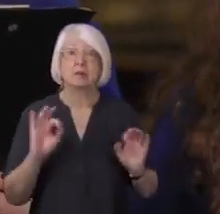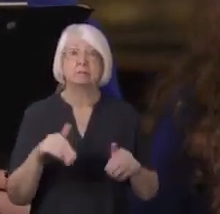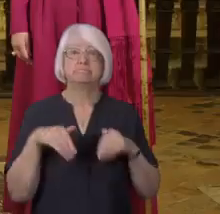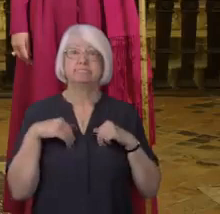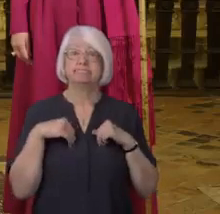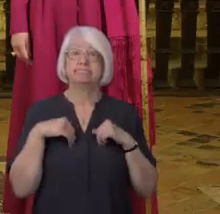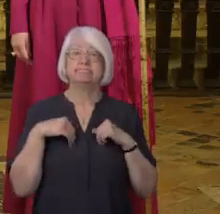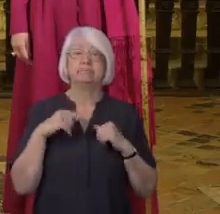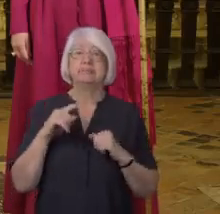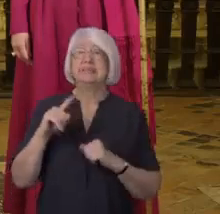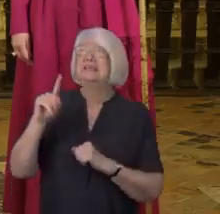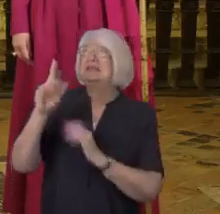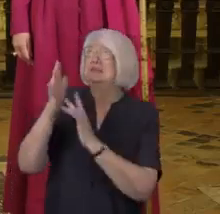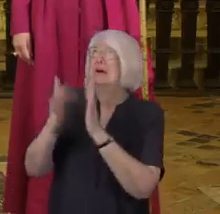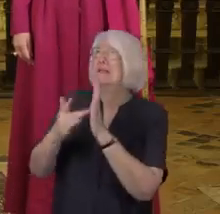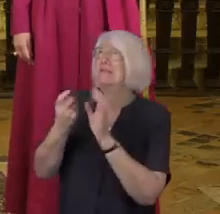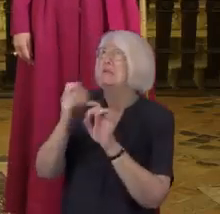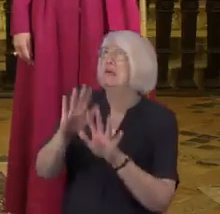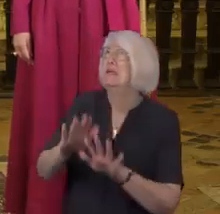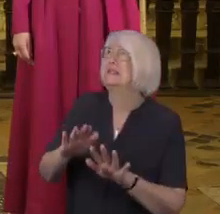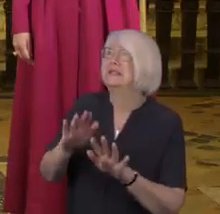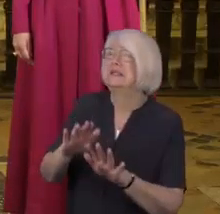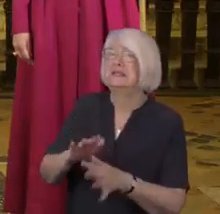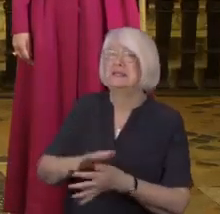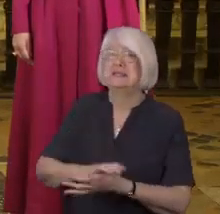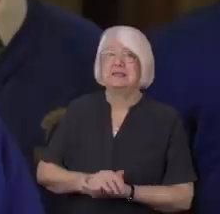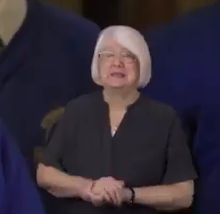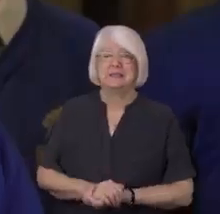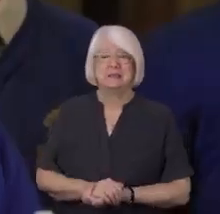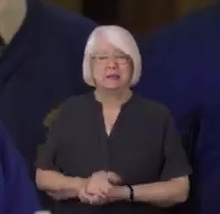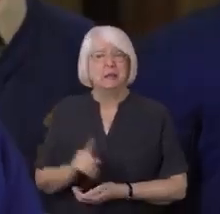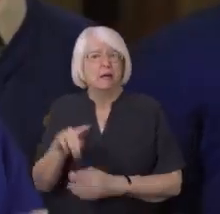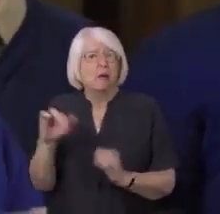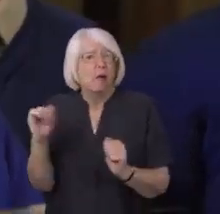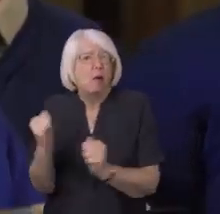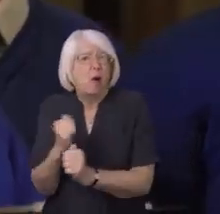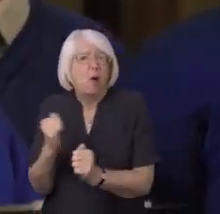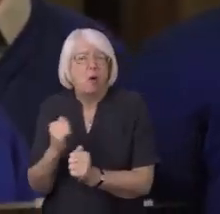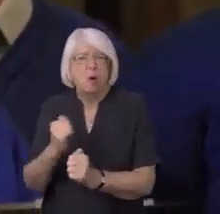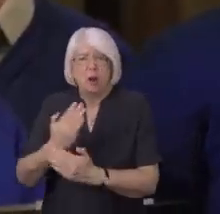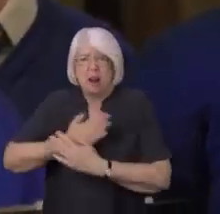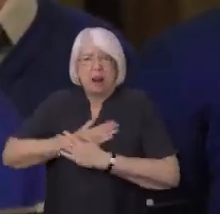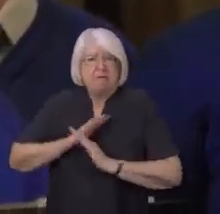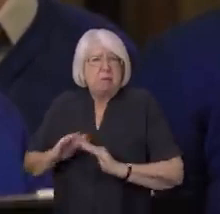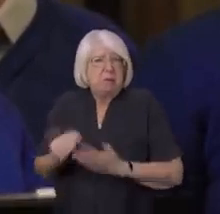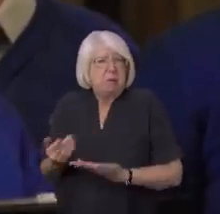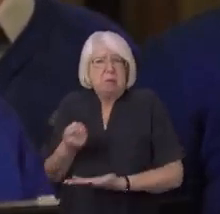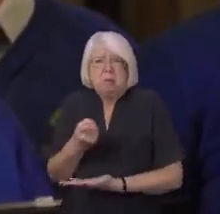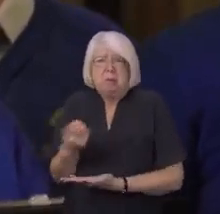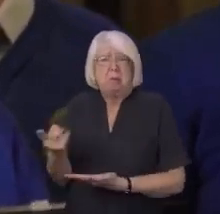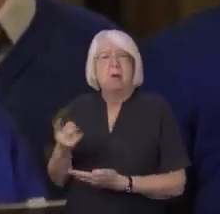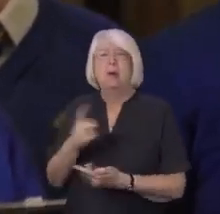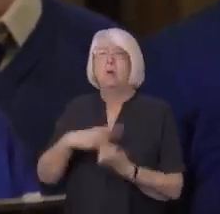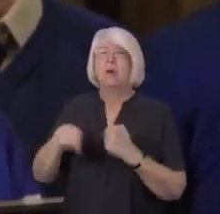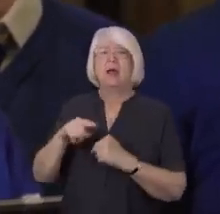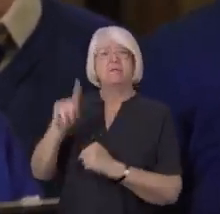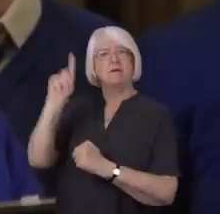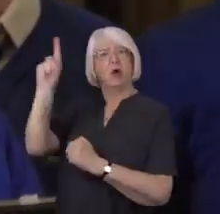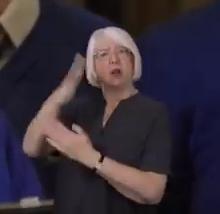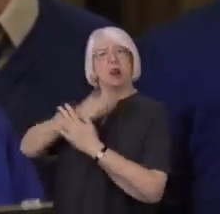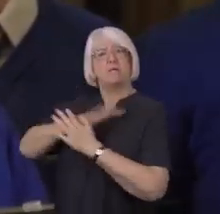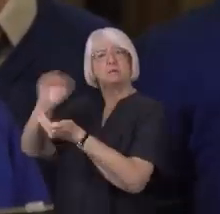mercy. Christ, have mercy. In a cold and loveless world, we have kept the love of God